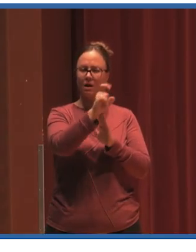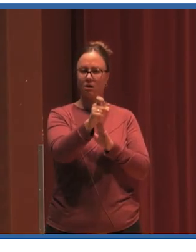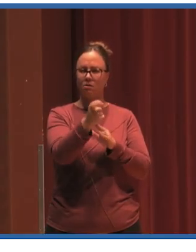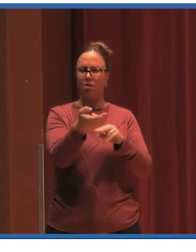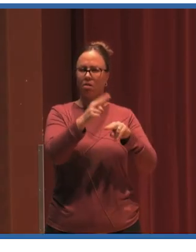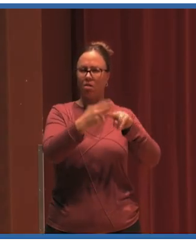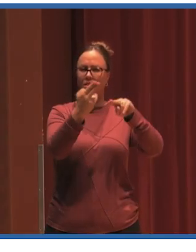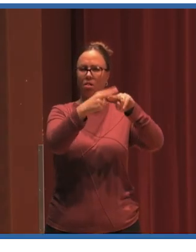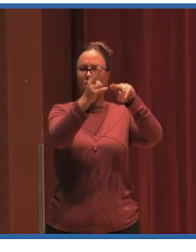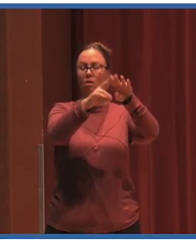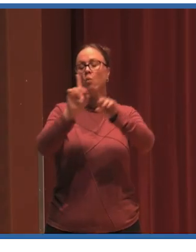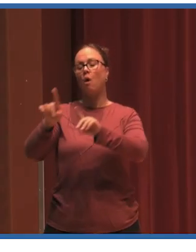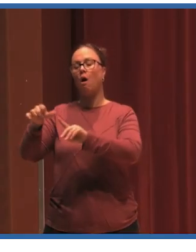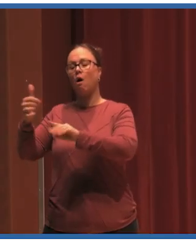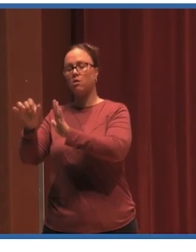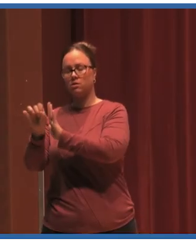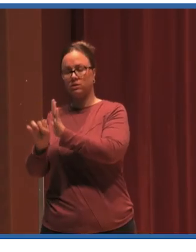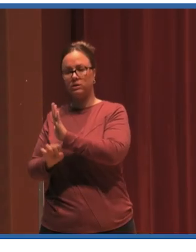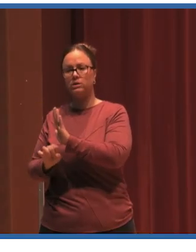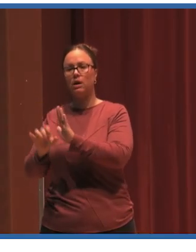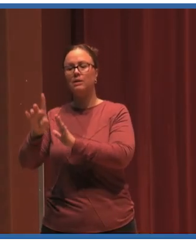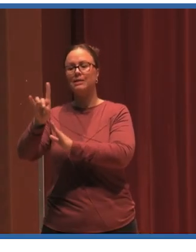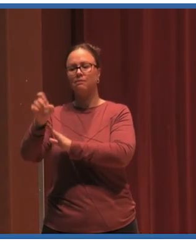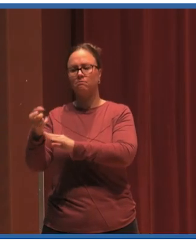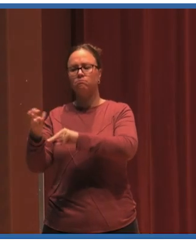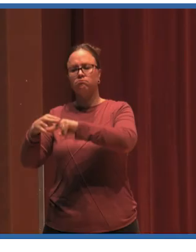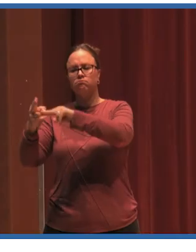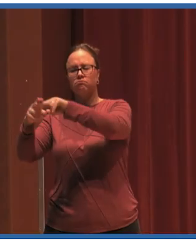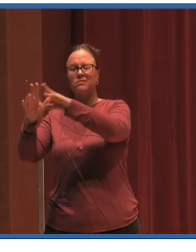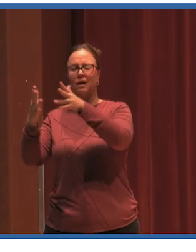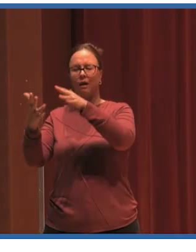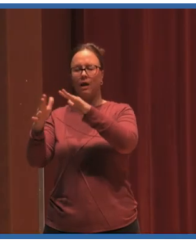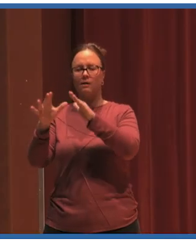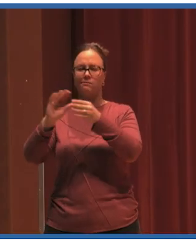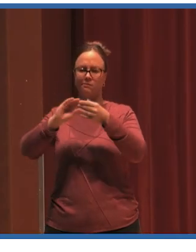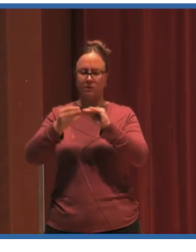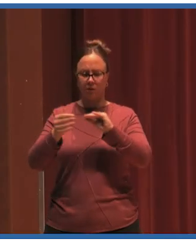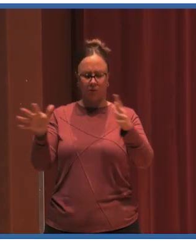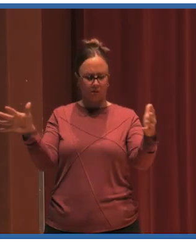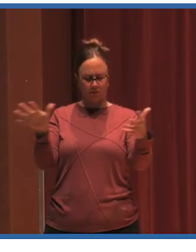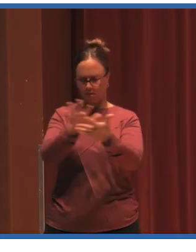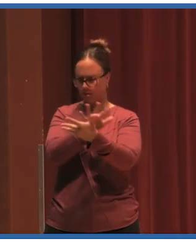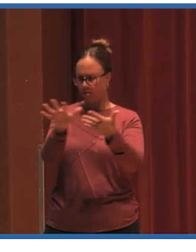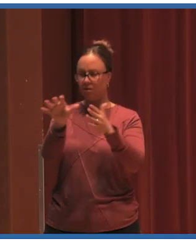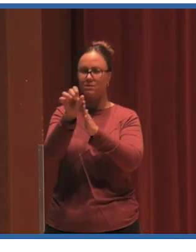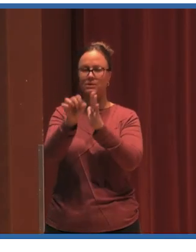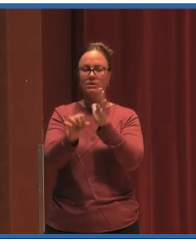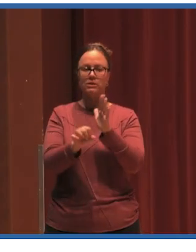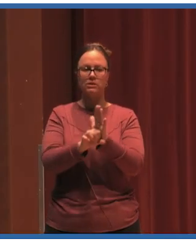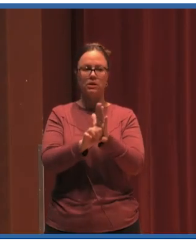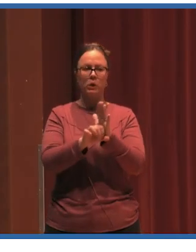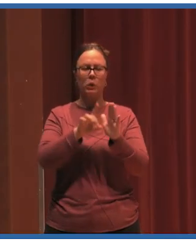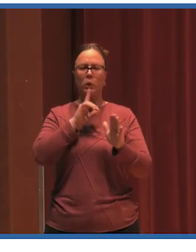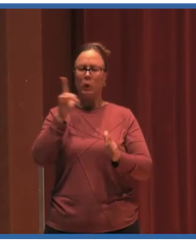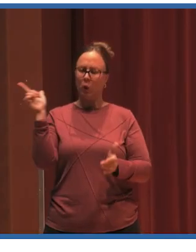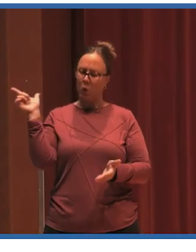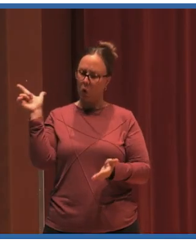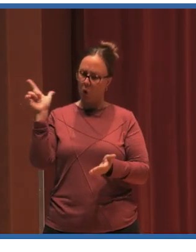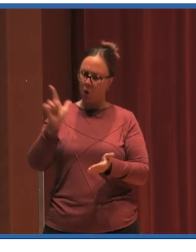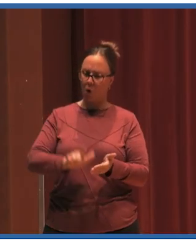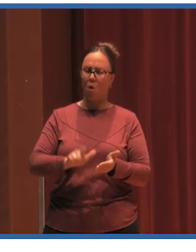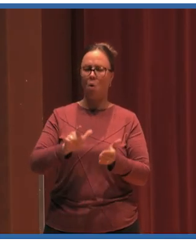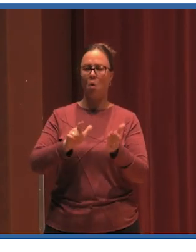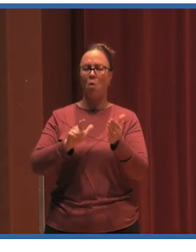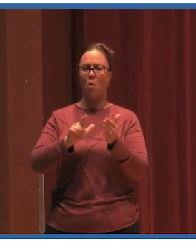one other state where the incidence is going up, and it's kind of a statistical blurb. It's a state with a very low cancer